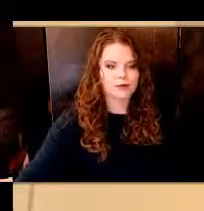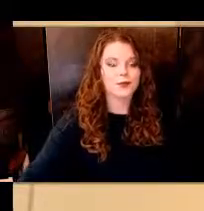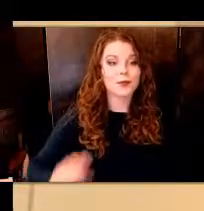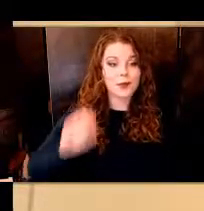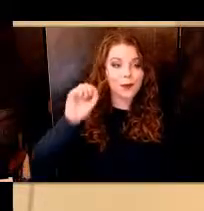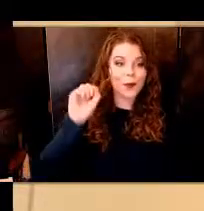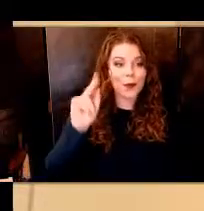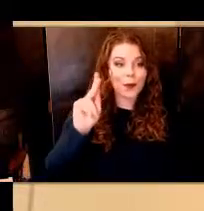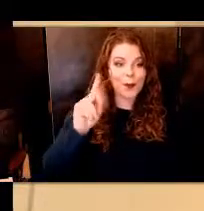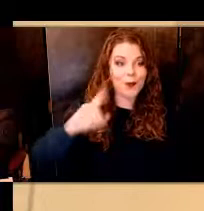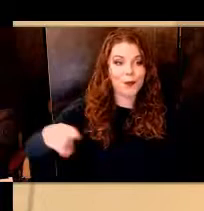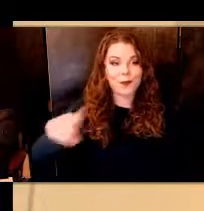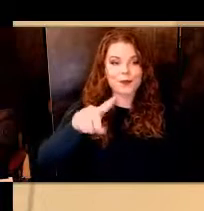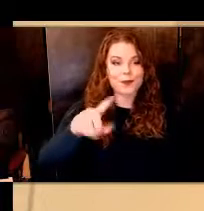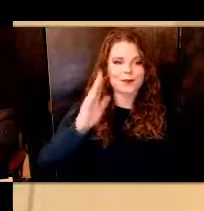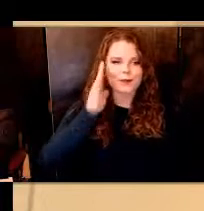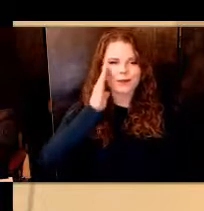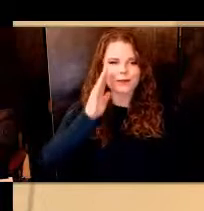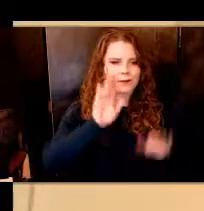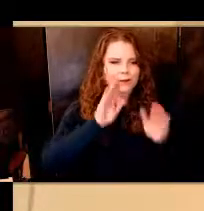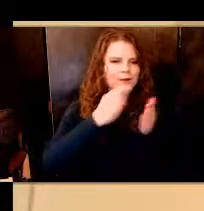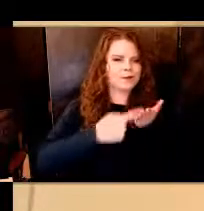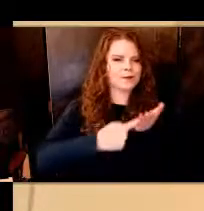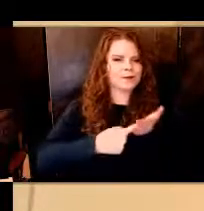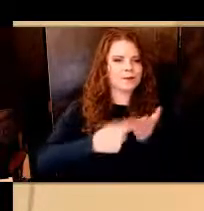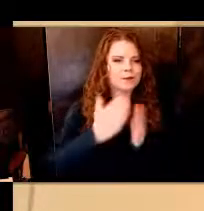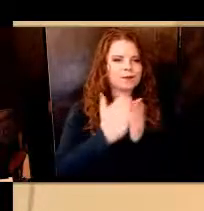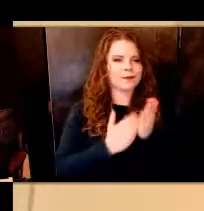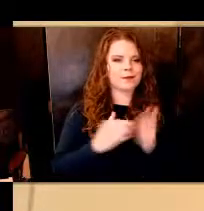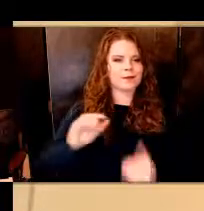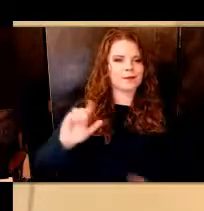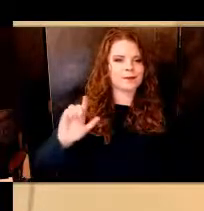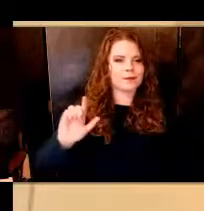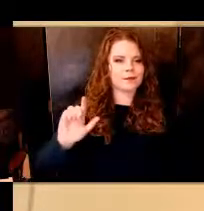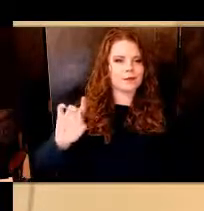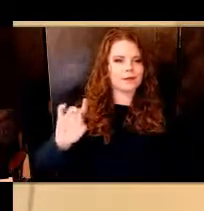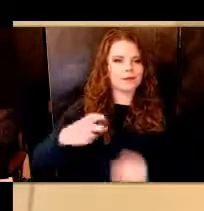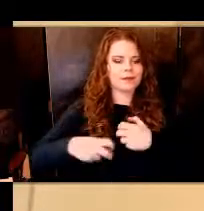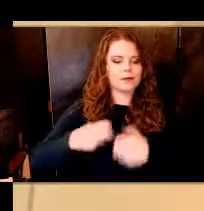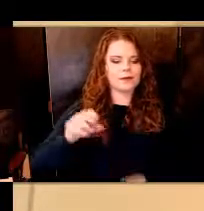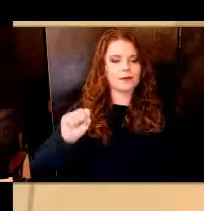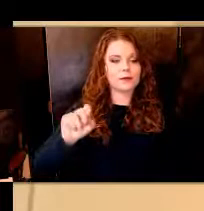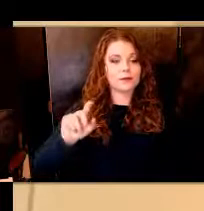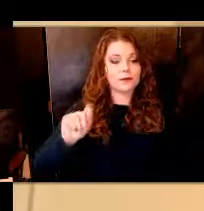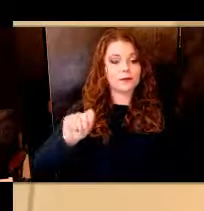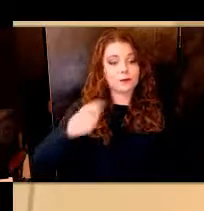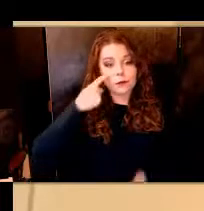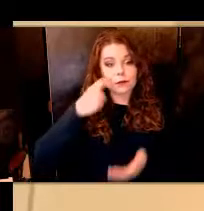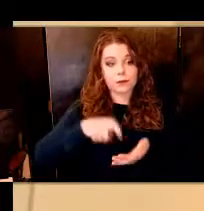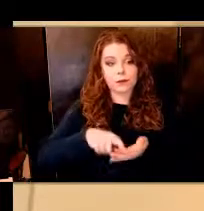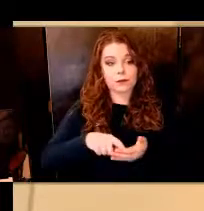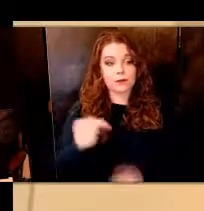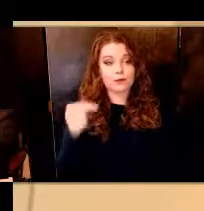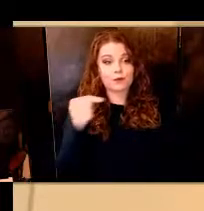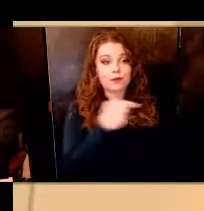Alright guys, we are going to talk back through the lesson 28 problem set, and as you can see over here on the right side of my screen, I have